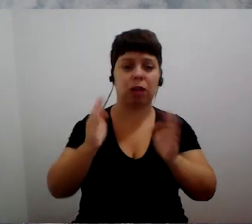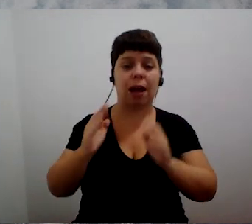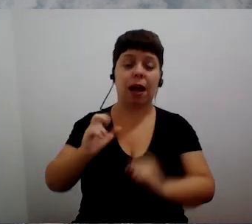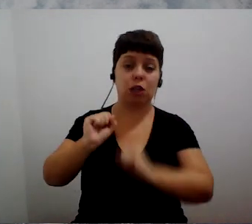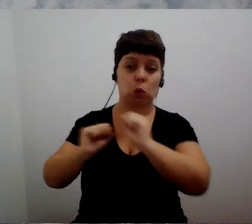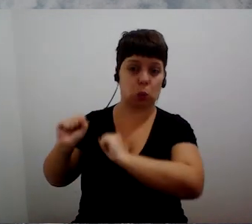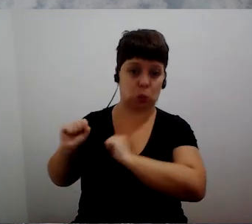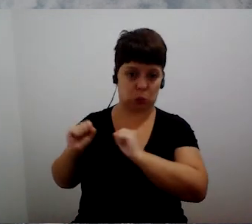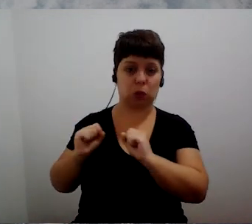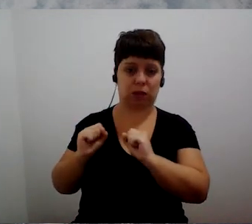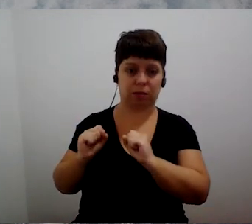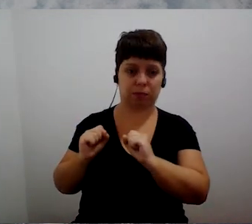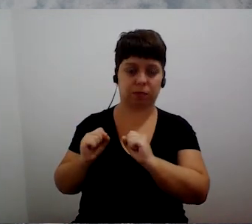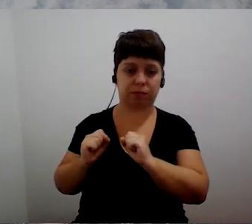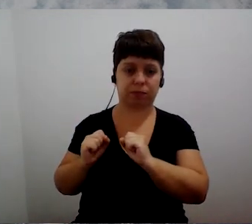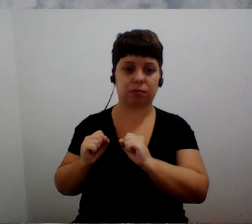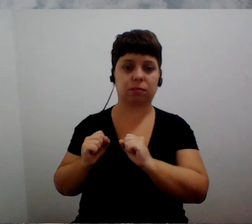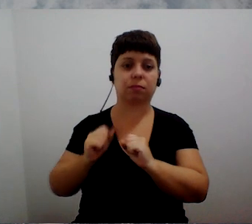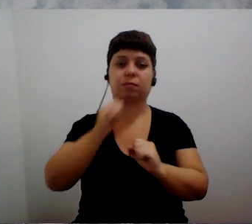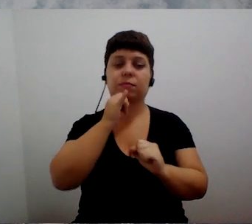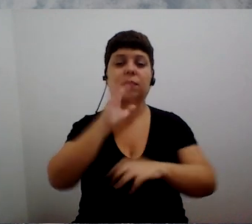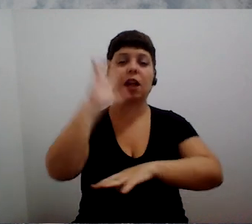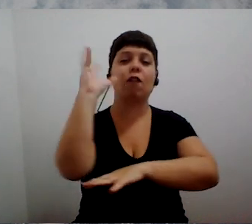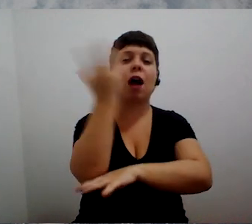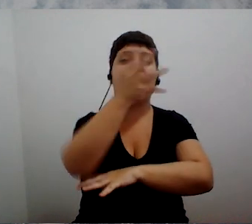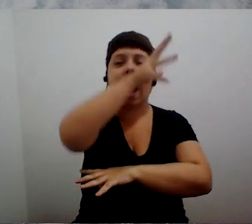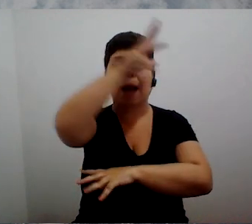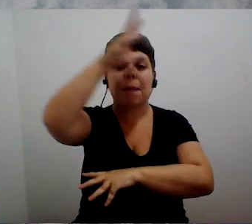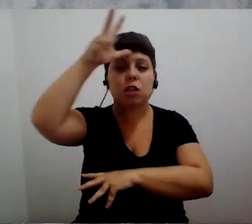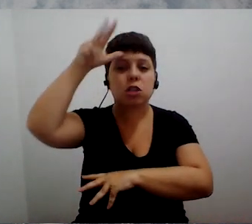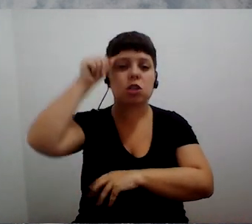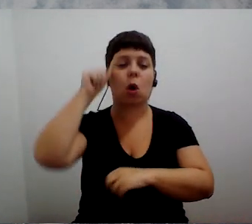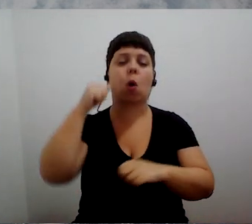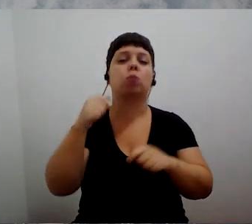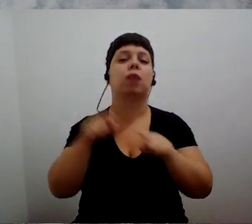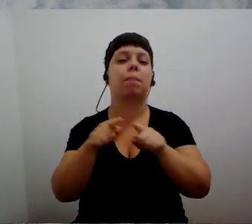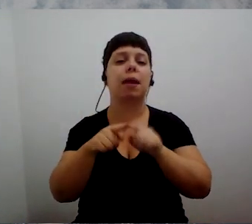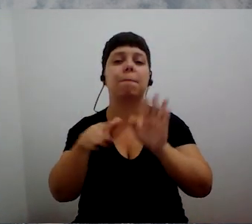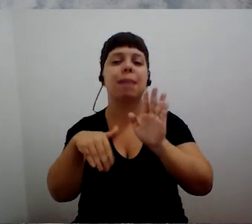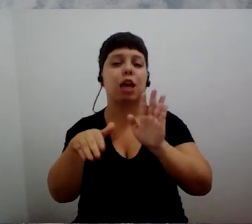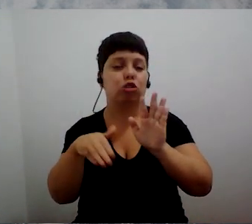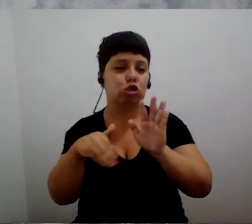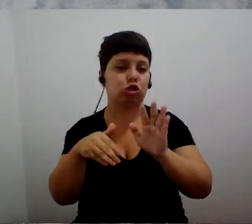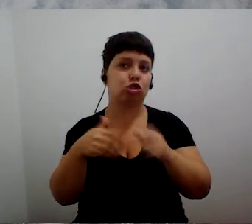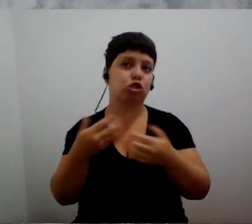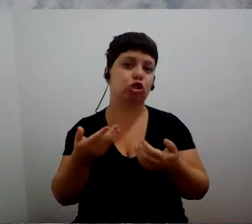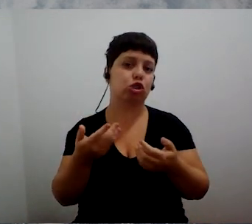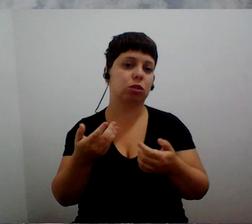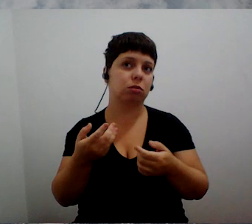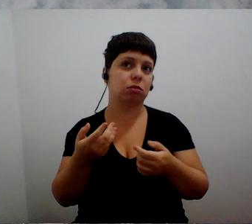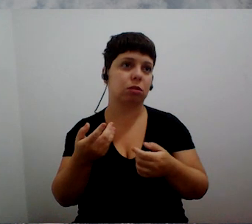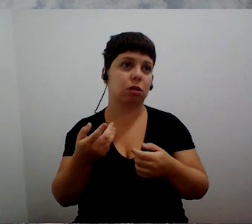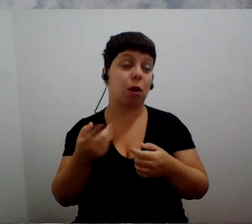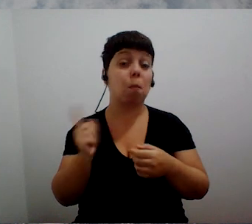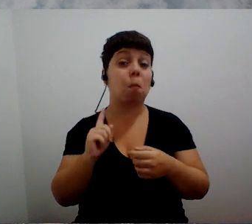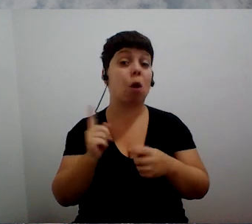voluntary agreements. We've done that in the past with the private sector towards deforestation in the Amazon, with the soy